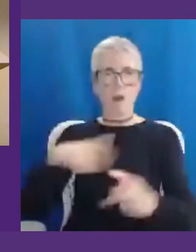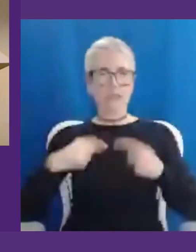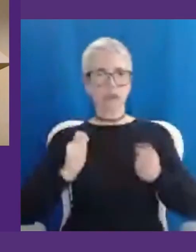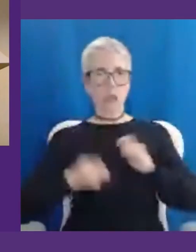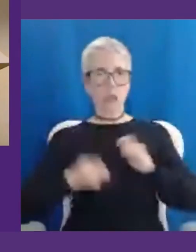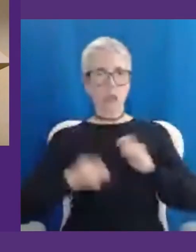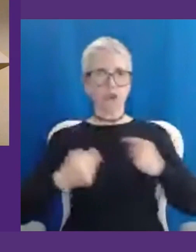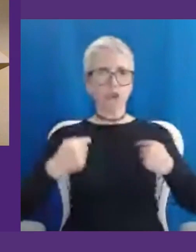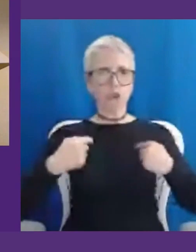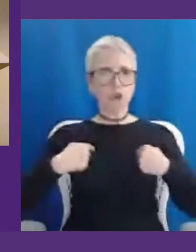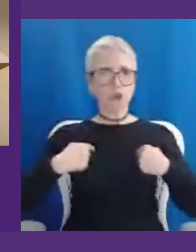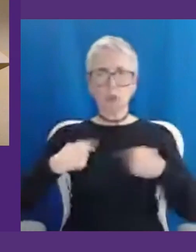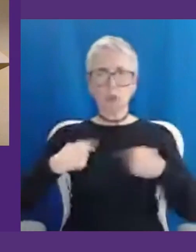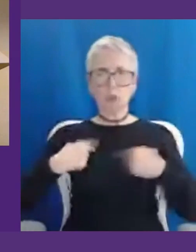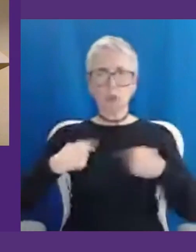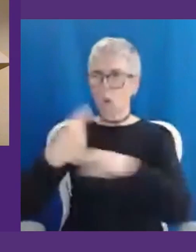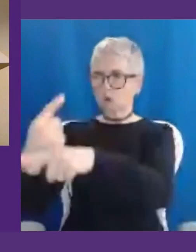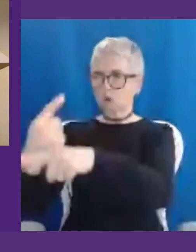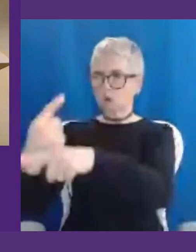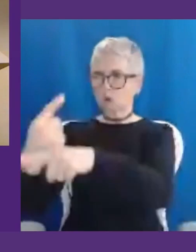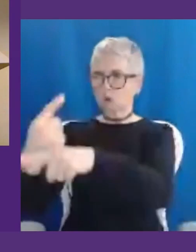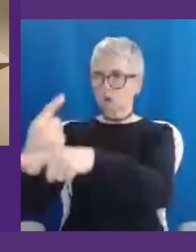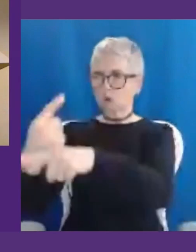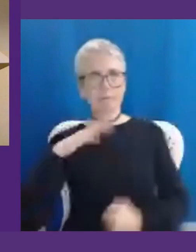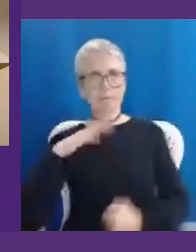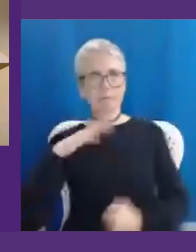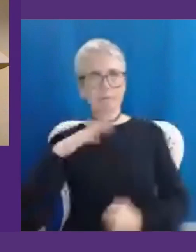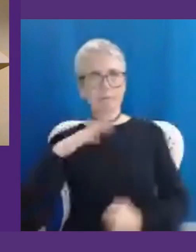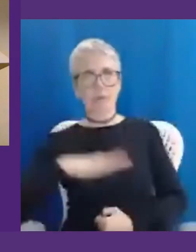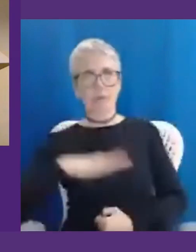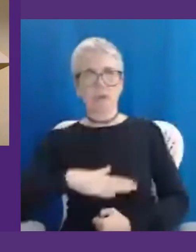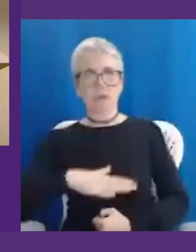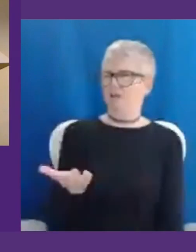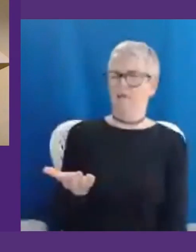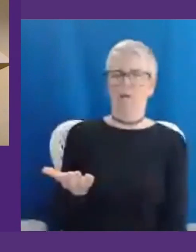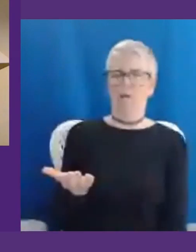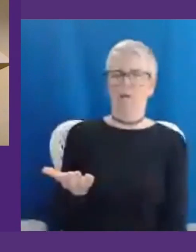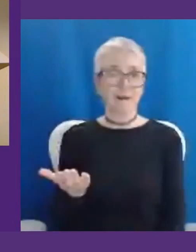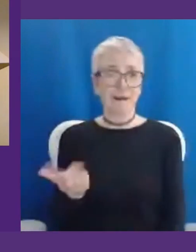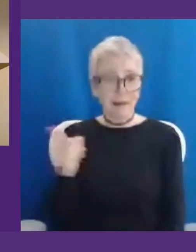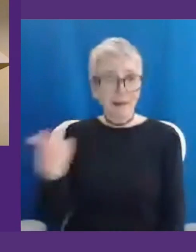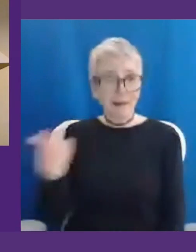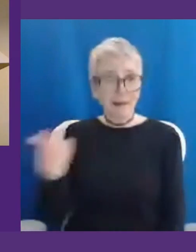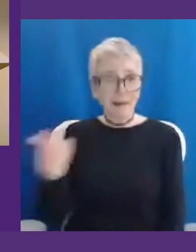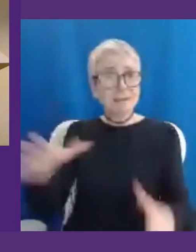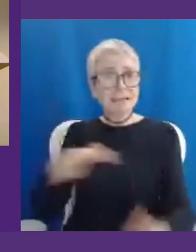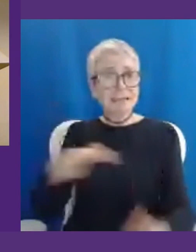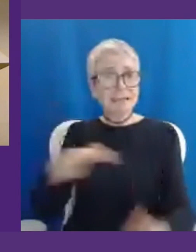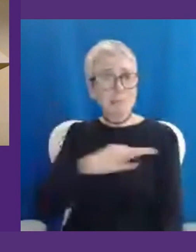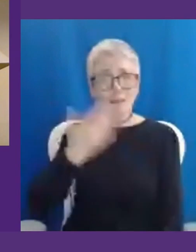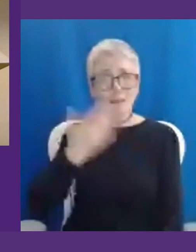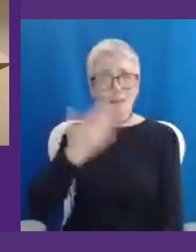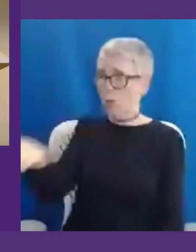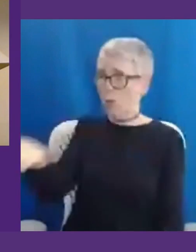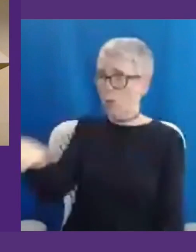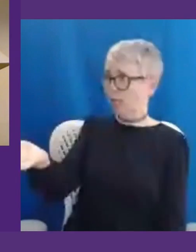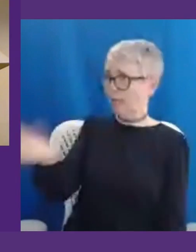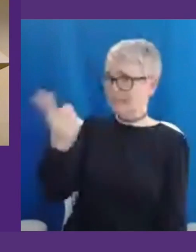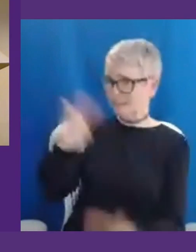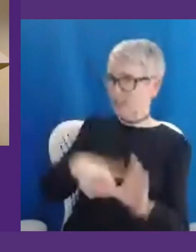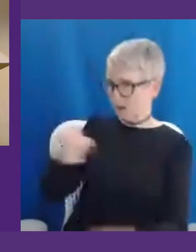attitude. Even though they'd gone to medical school for like 7 years, I realized they